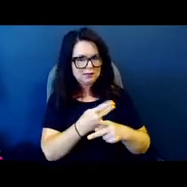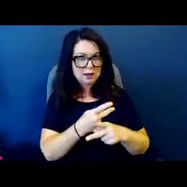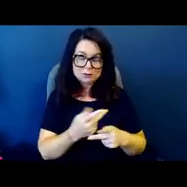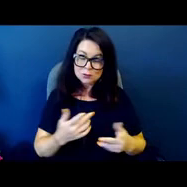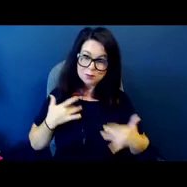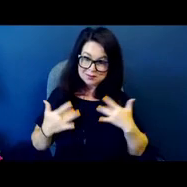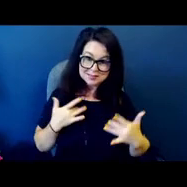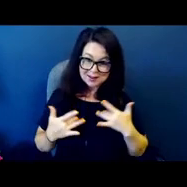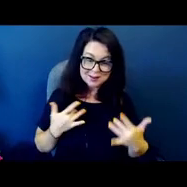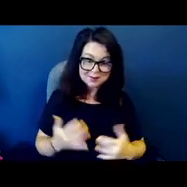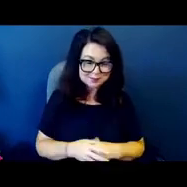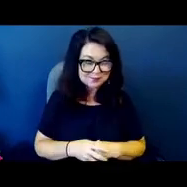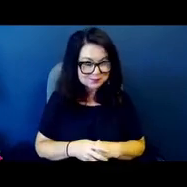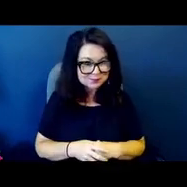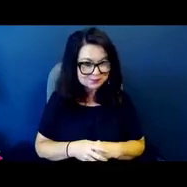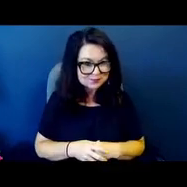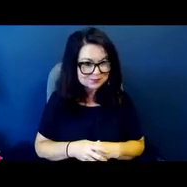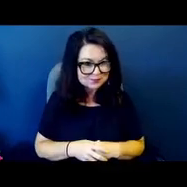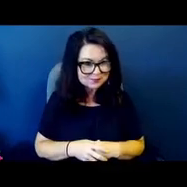excited.